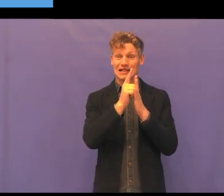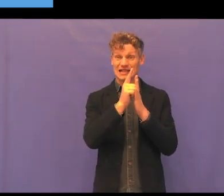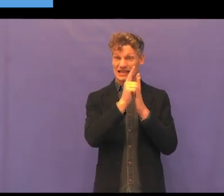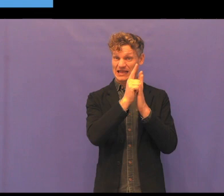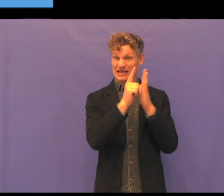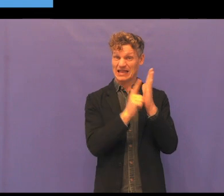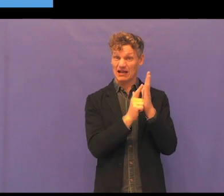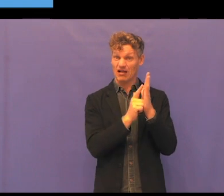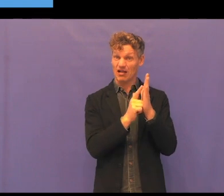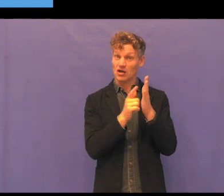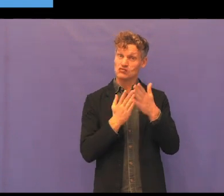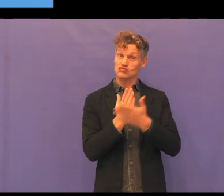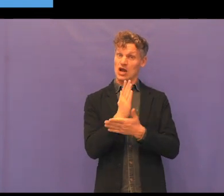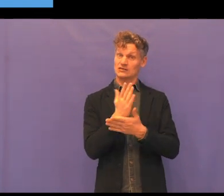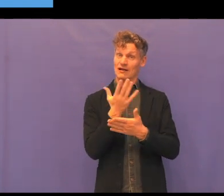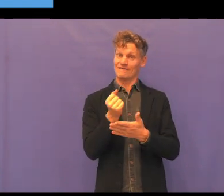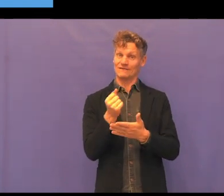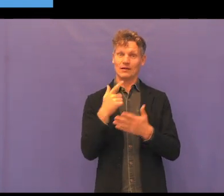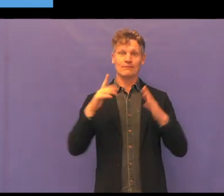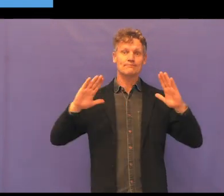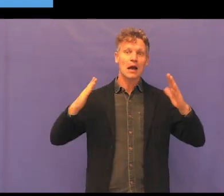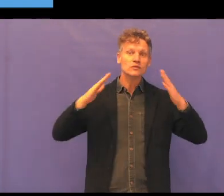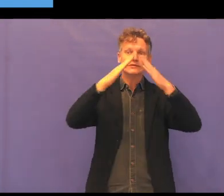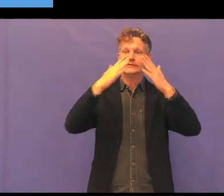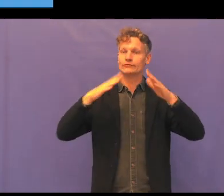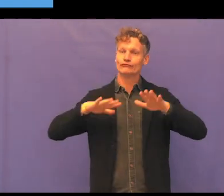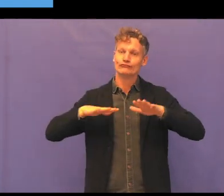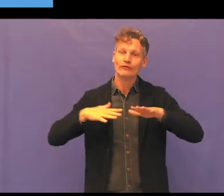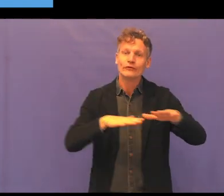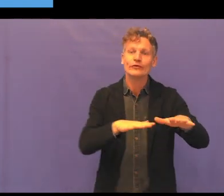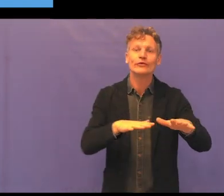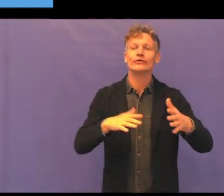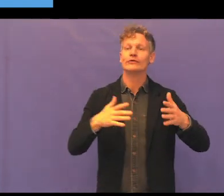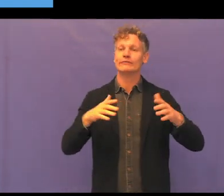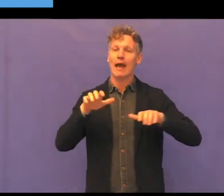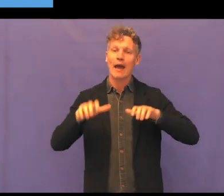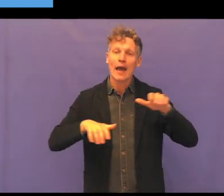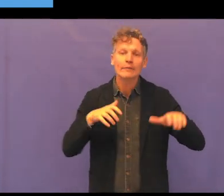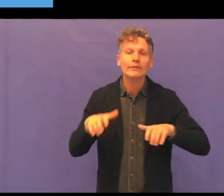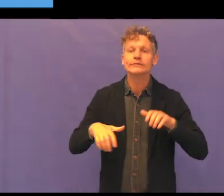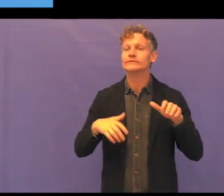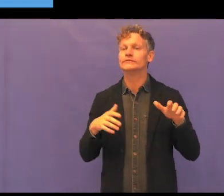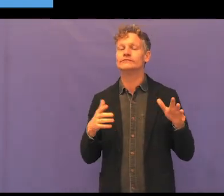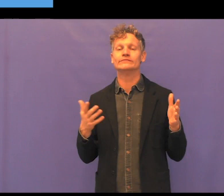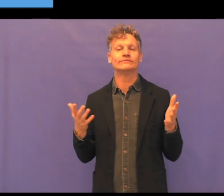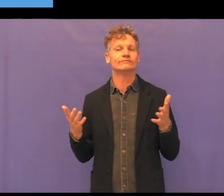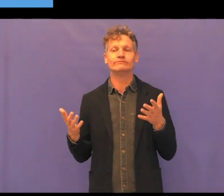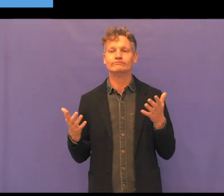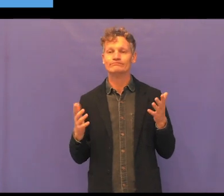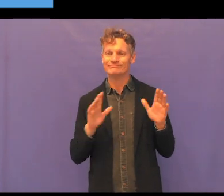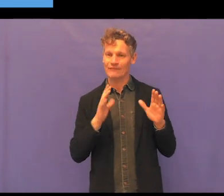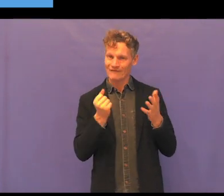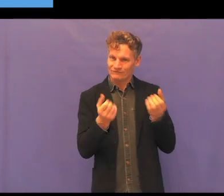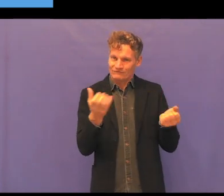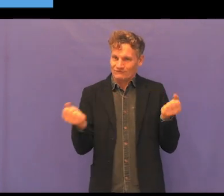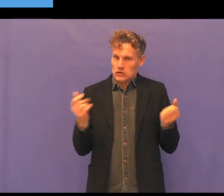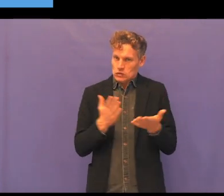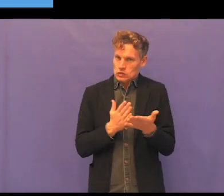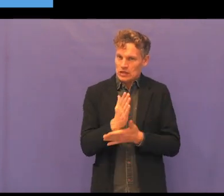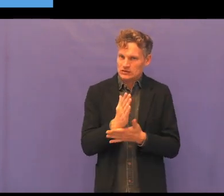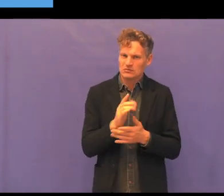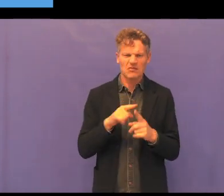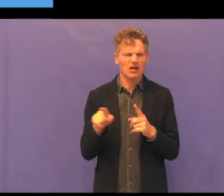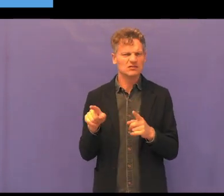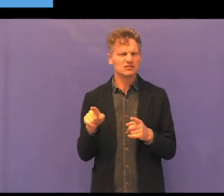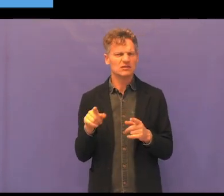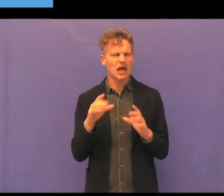we going to communicate across this difference? How are we going to represent these radically different